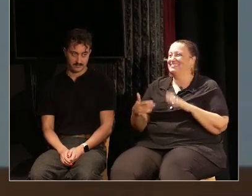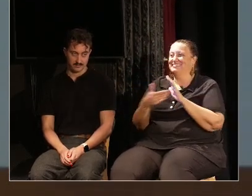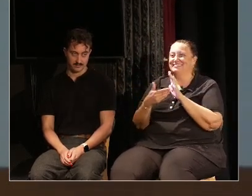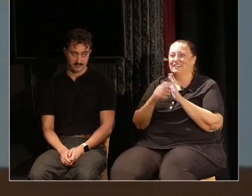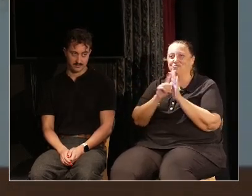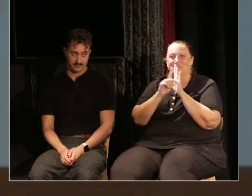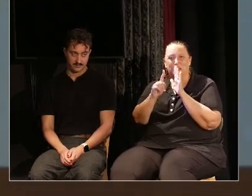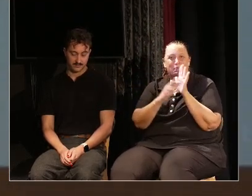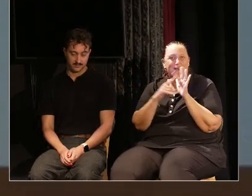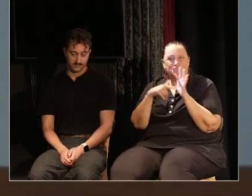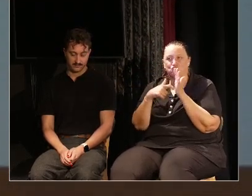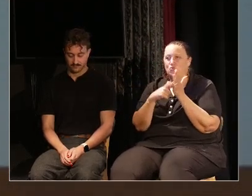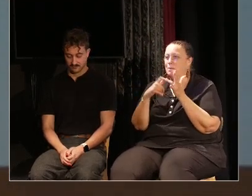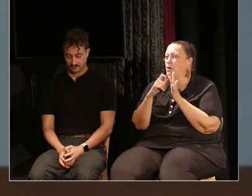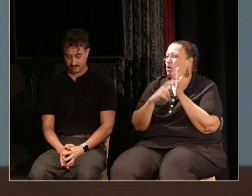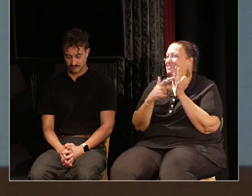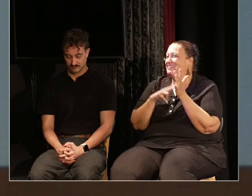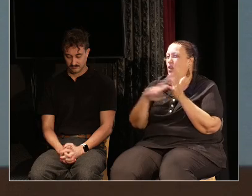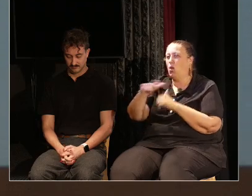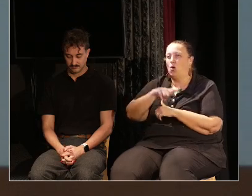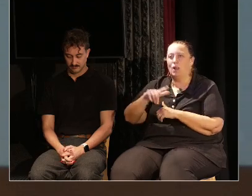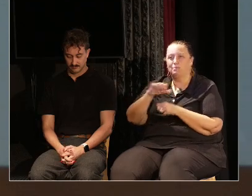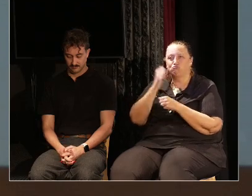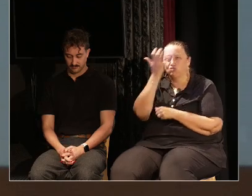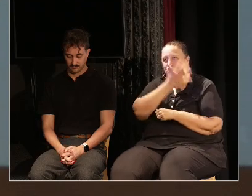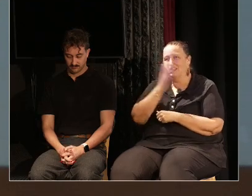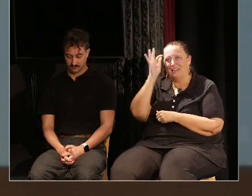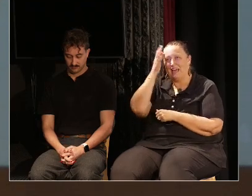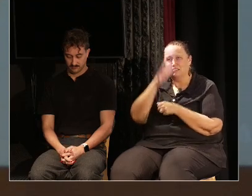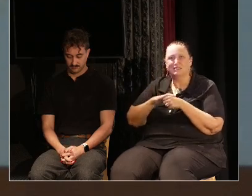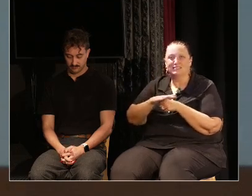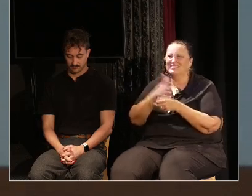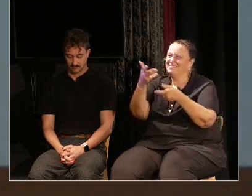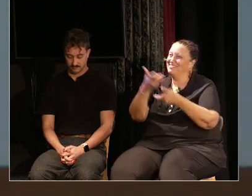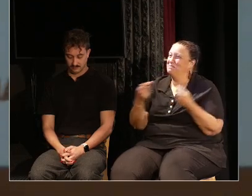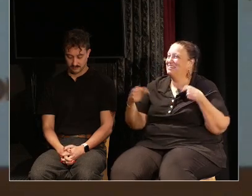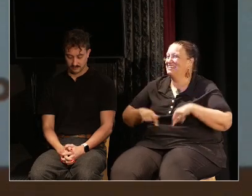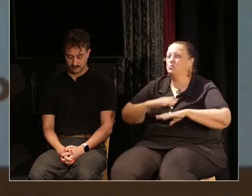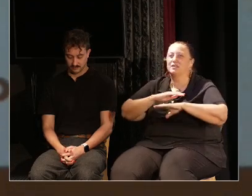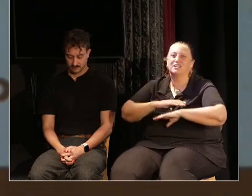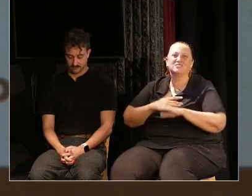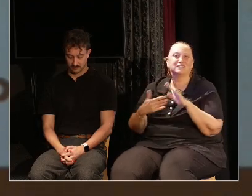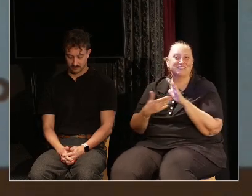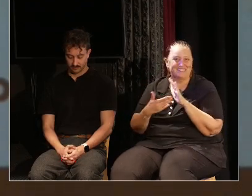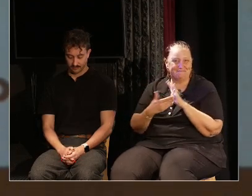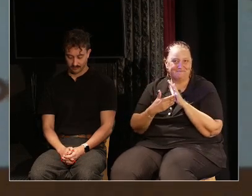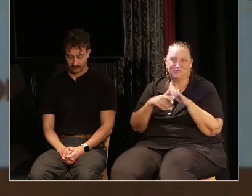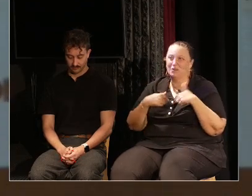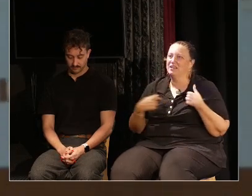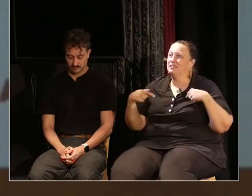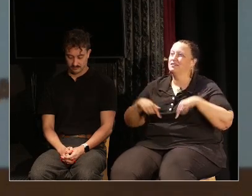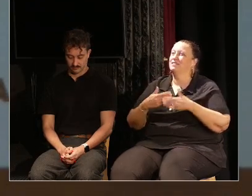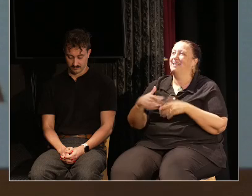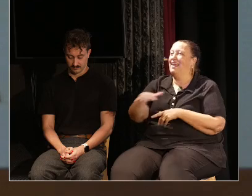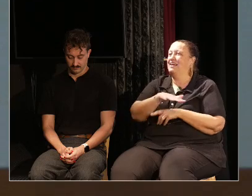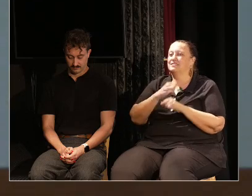the Metropolitan Local Aboriginal Land Council, and it's an absolute honour to be able to welcome you all to country today. We meet today on the lands of